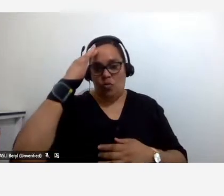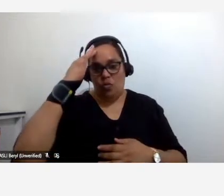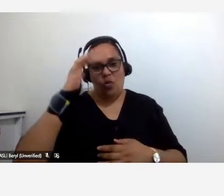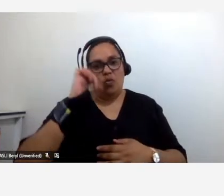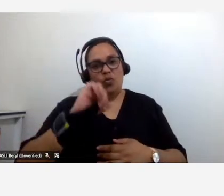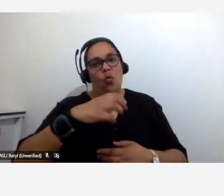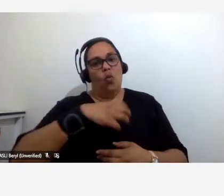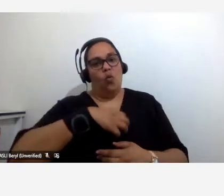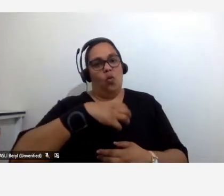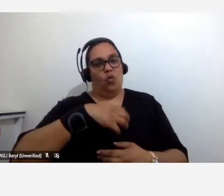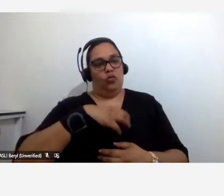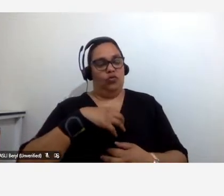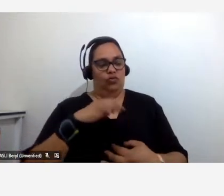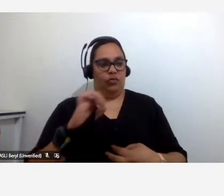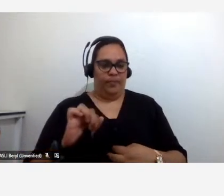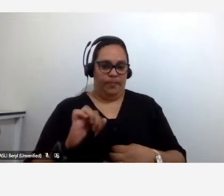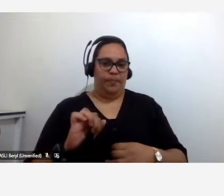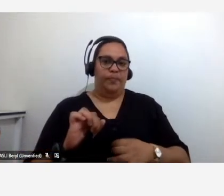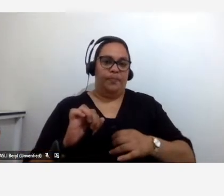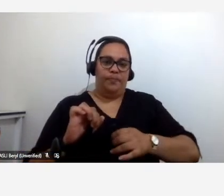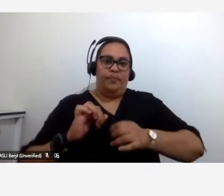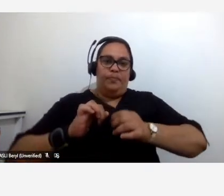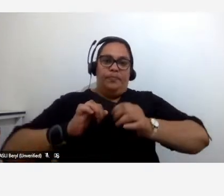the ownership and